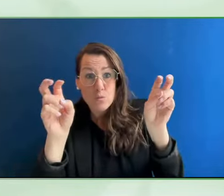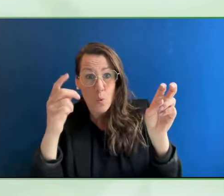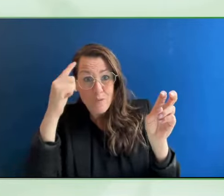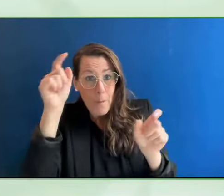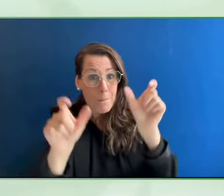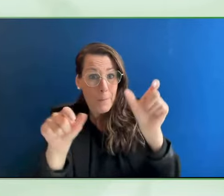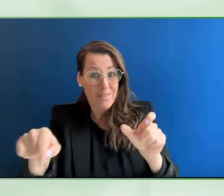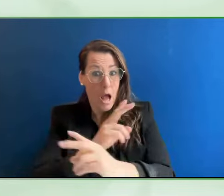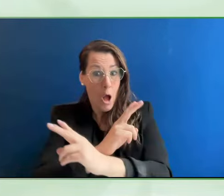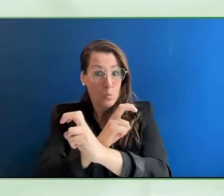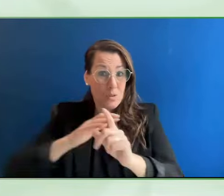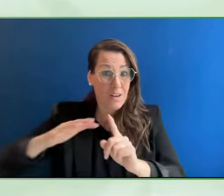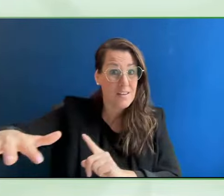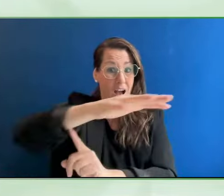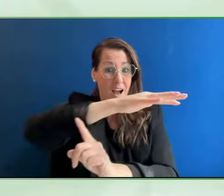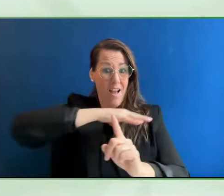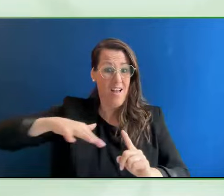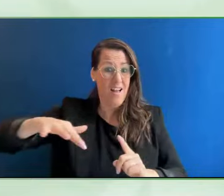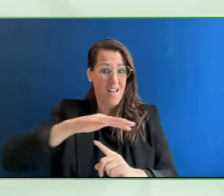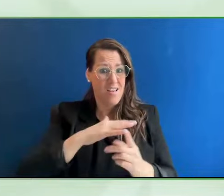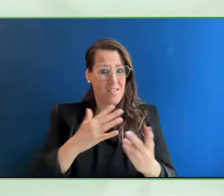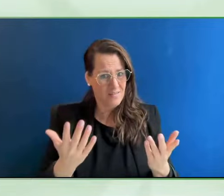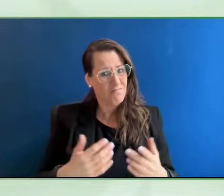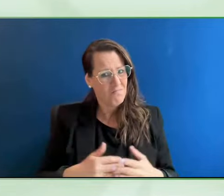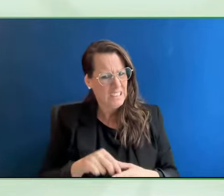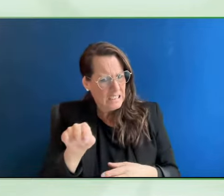everyone I actually meet every day at work.